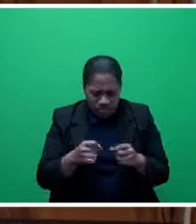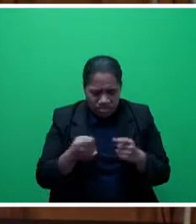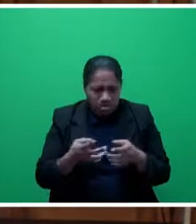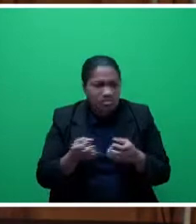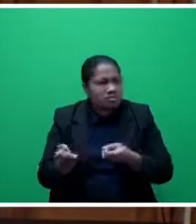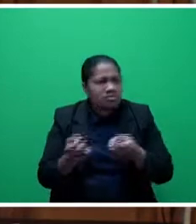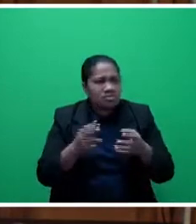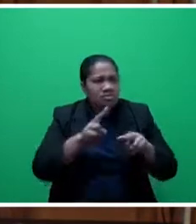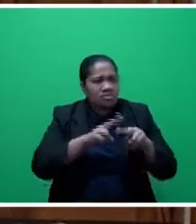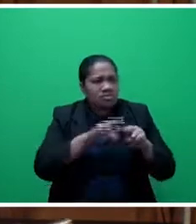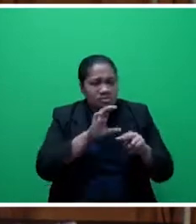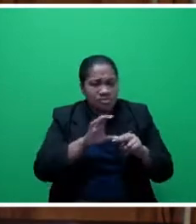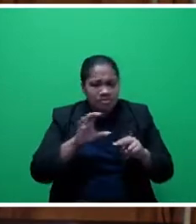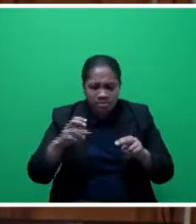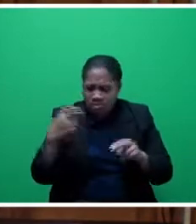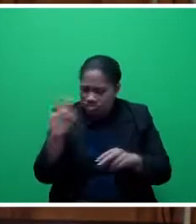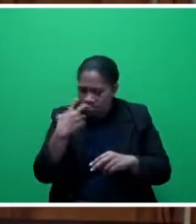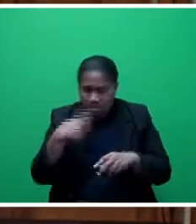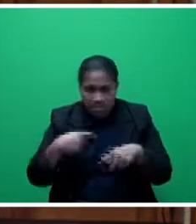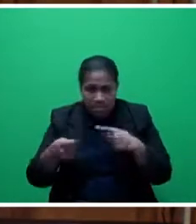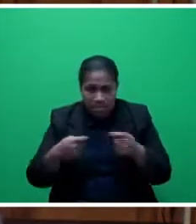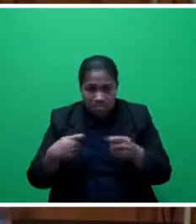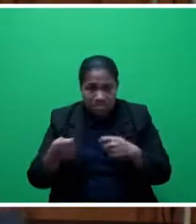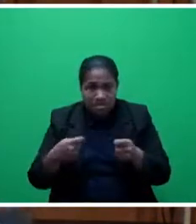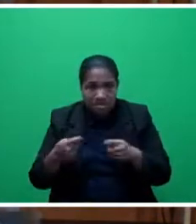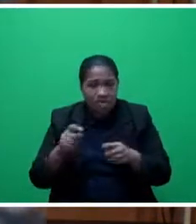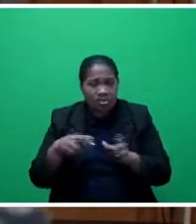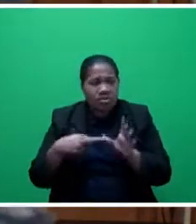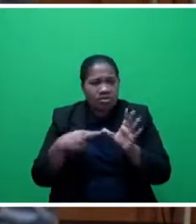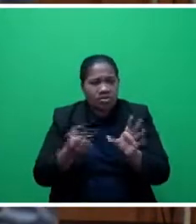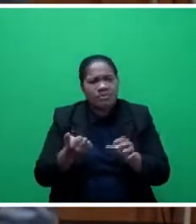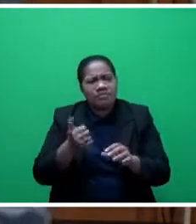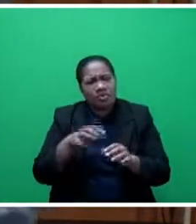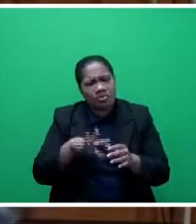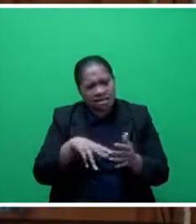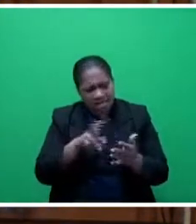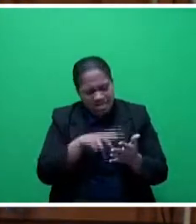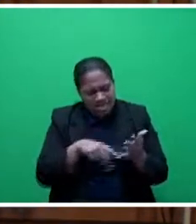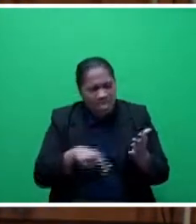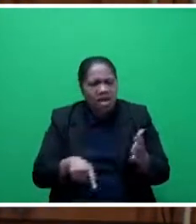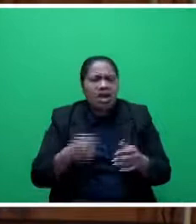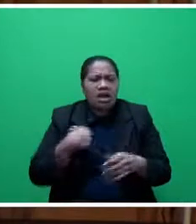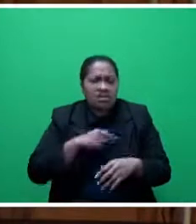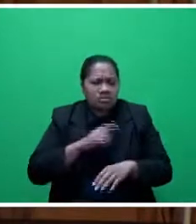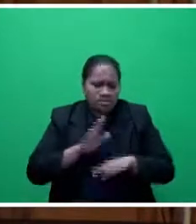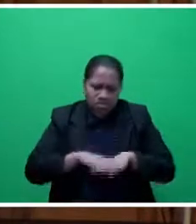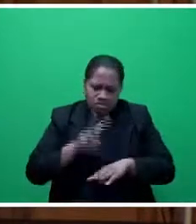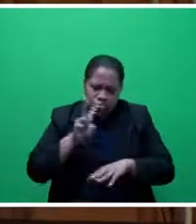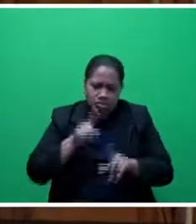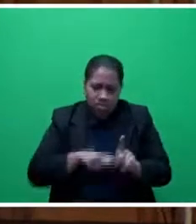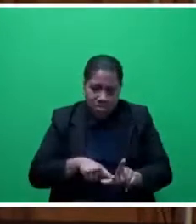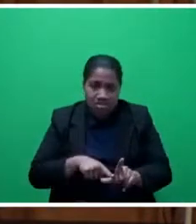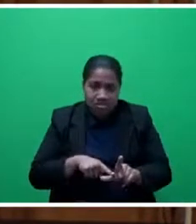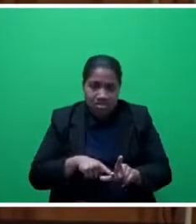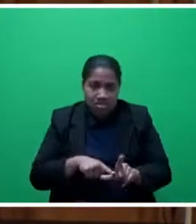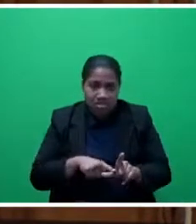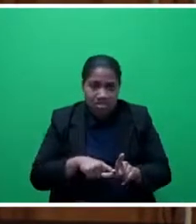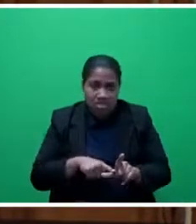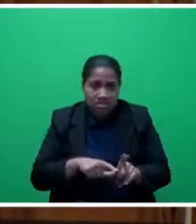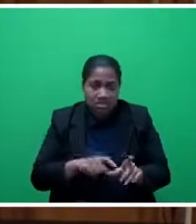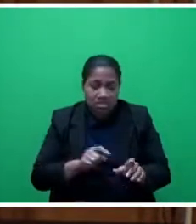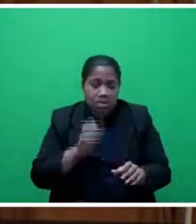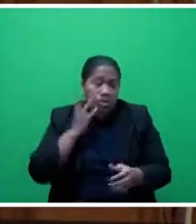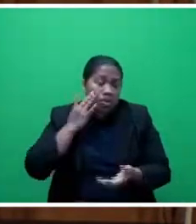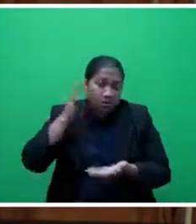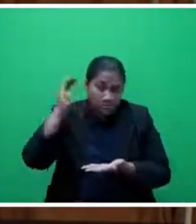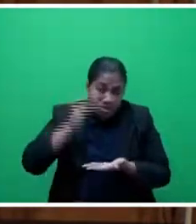to monitor the market and enforce this requirement. We've actually ring-fenced it. We said for the 2 years, immediately after the reduction,